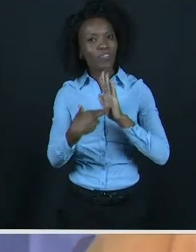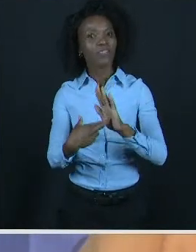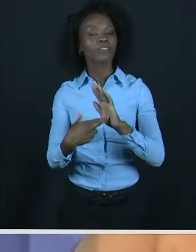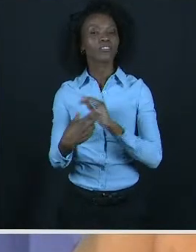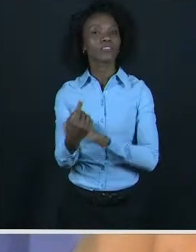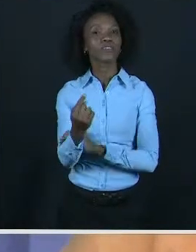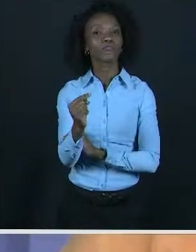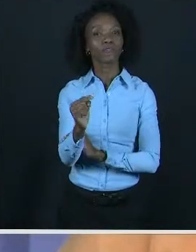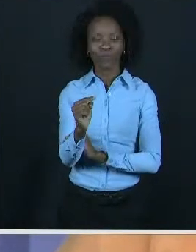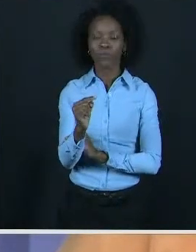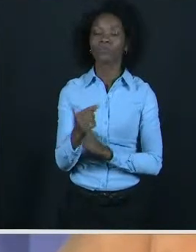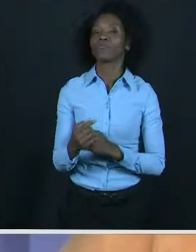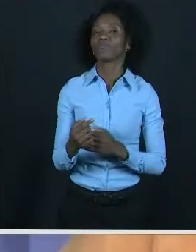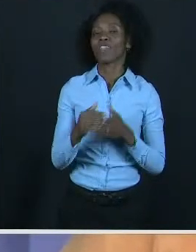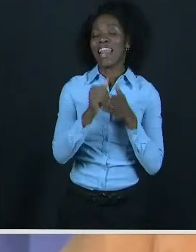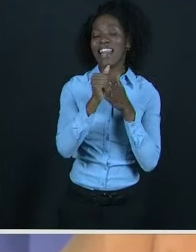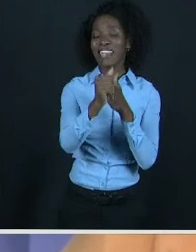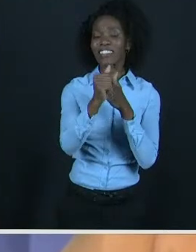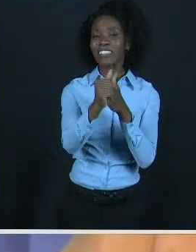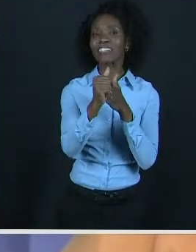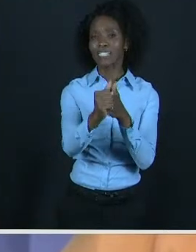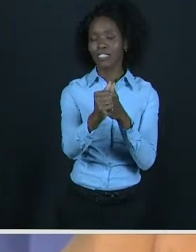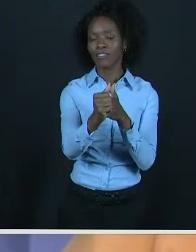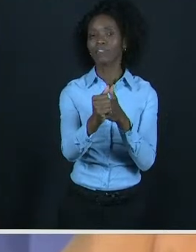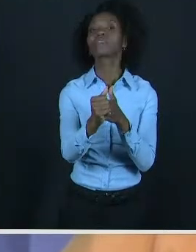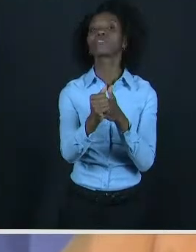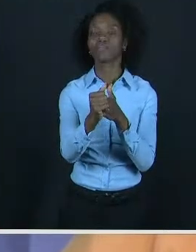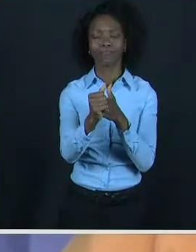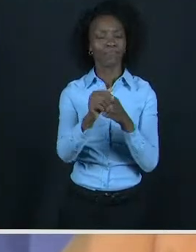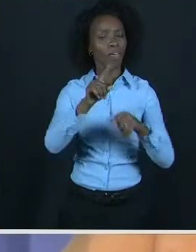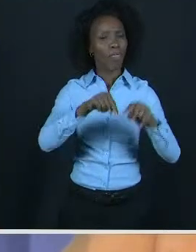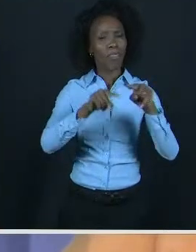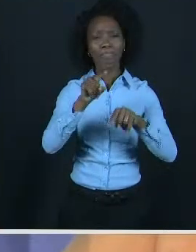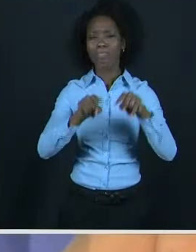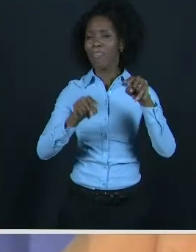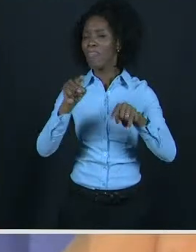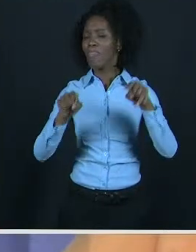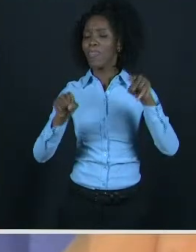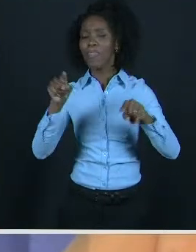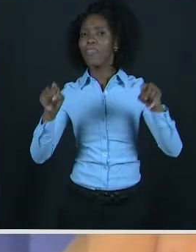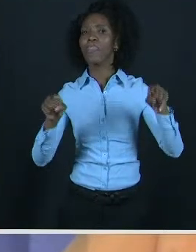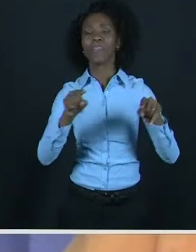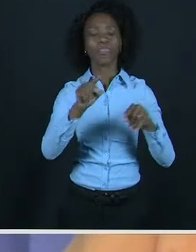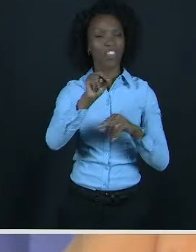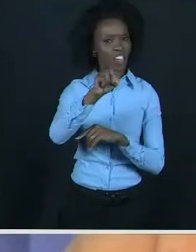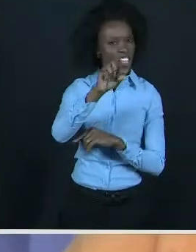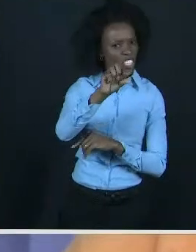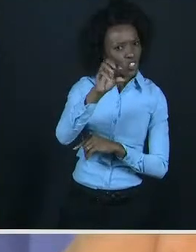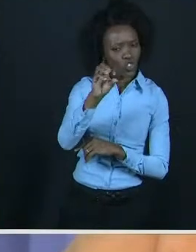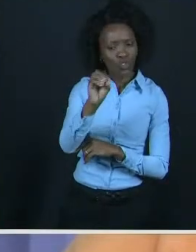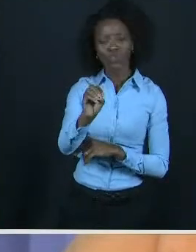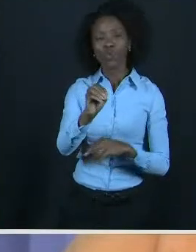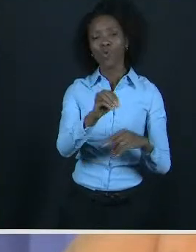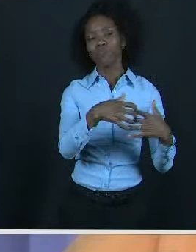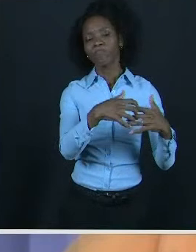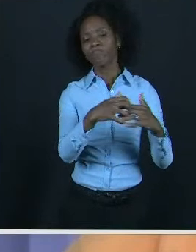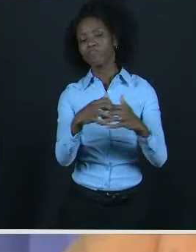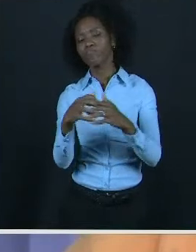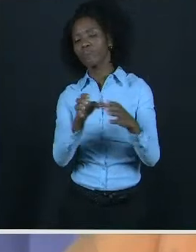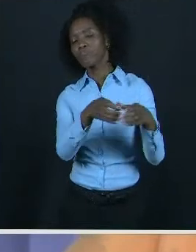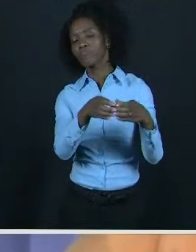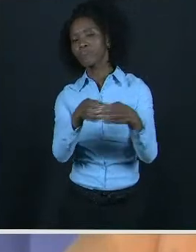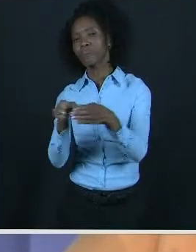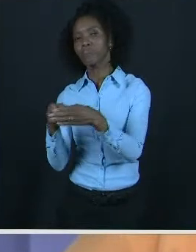representatives and leaders of various civil society formations,